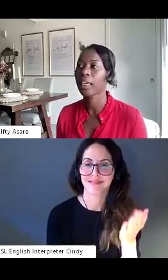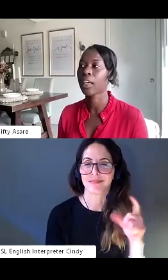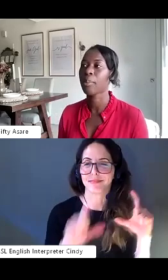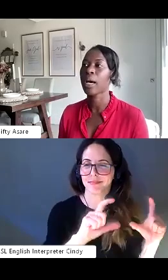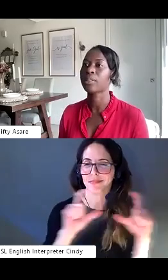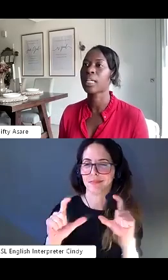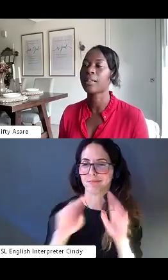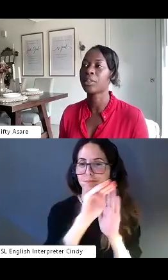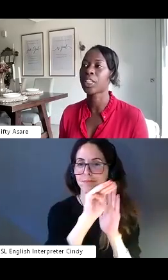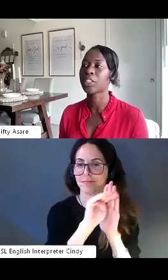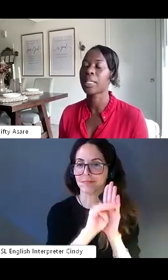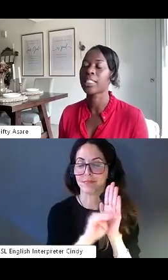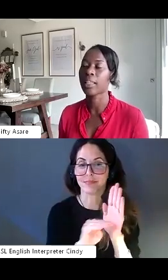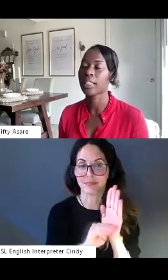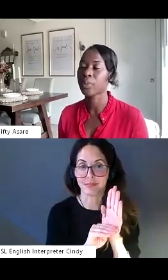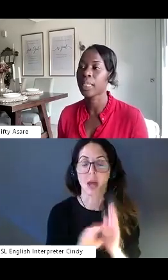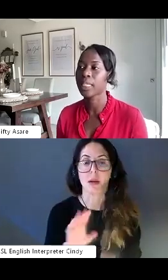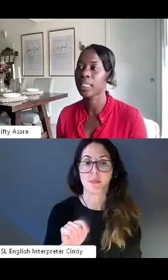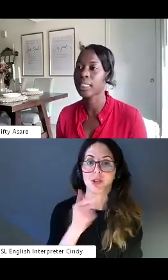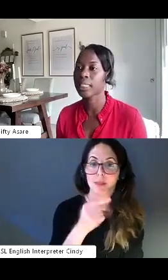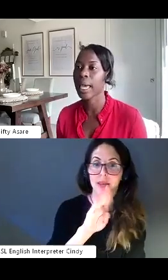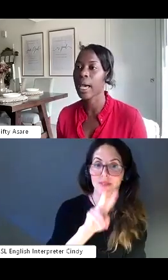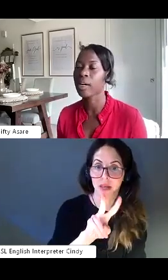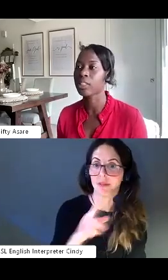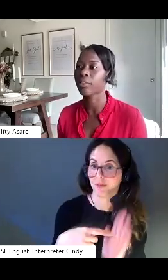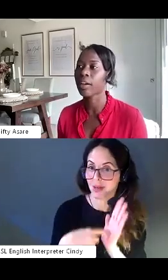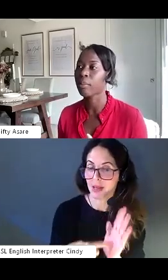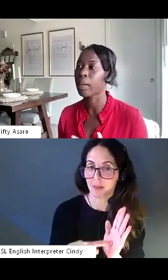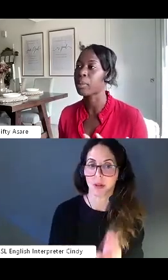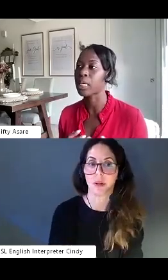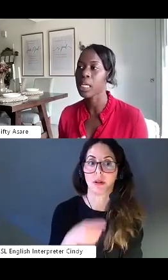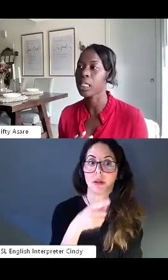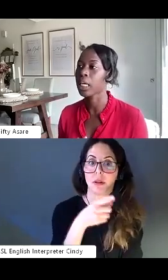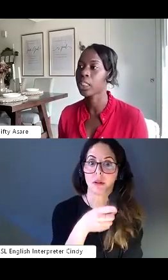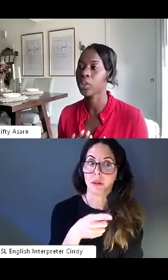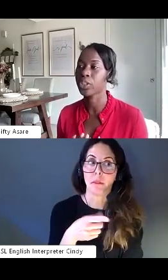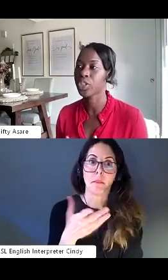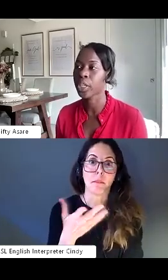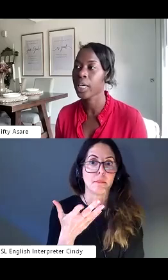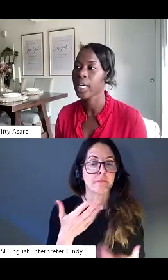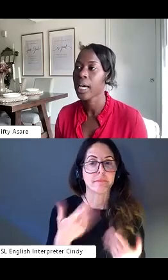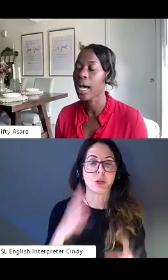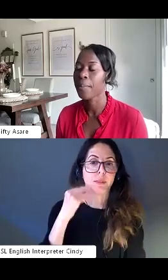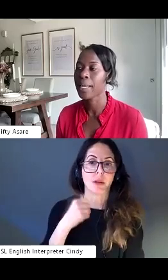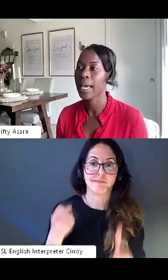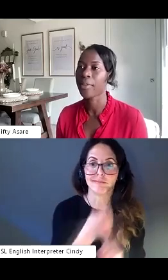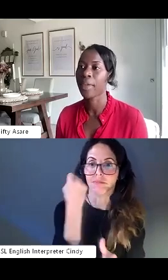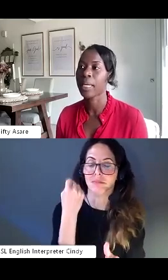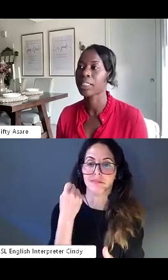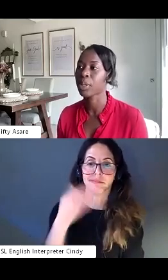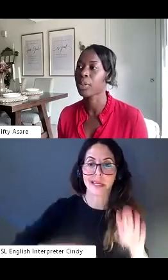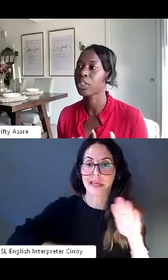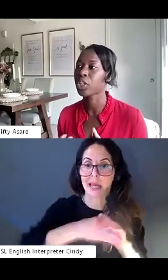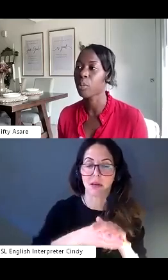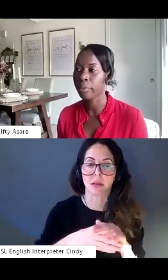but thinking about gender-based violence, we can see how a survivor might be hit, kicked, or shook, and how they